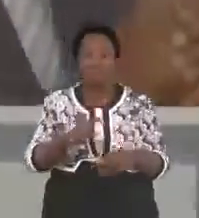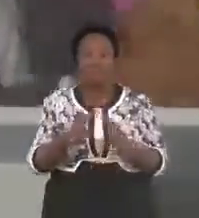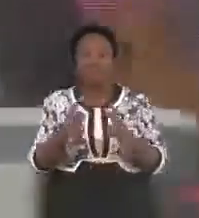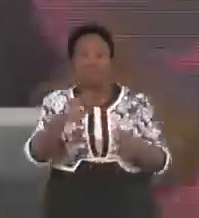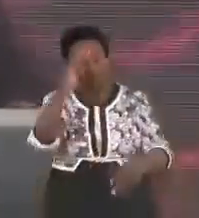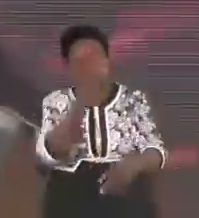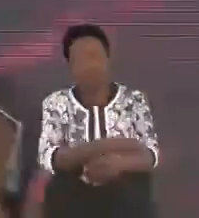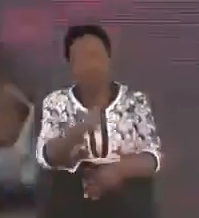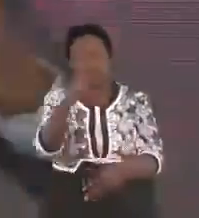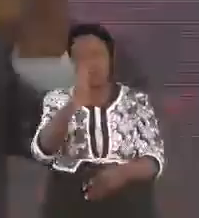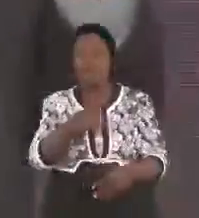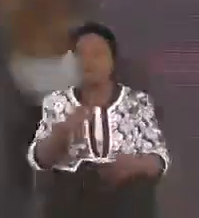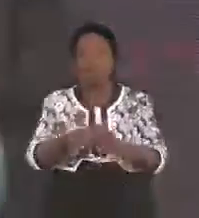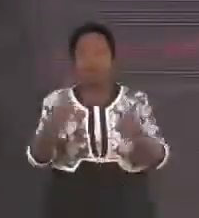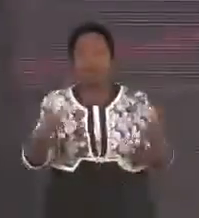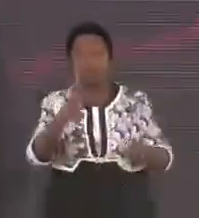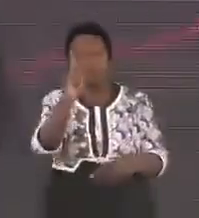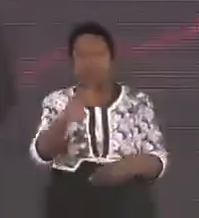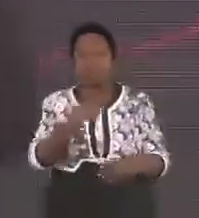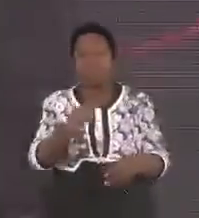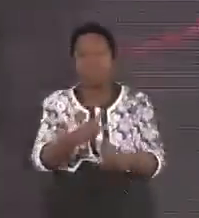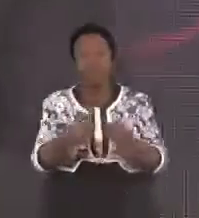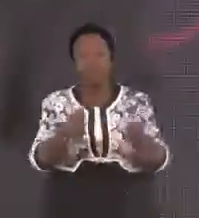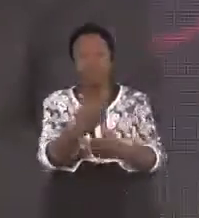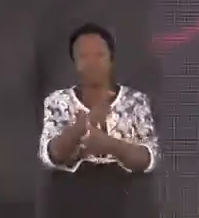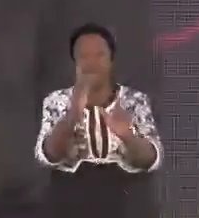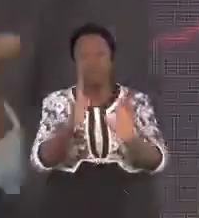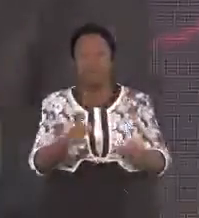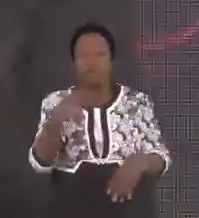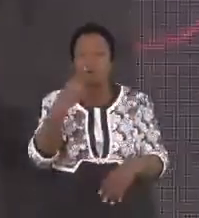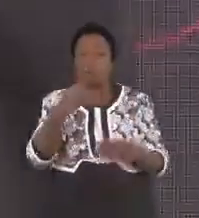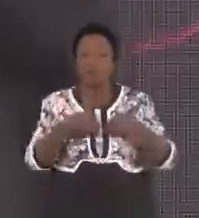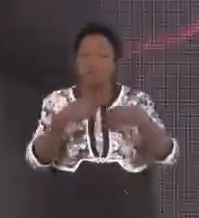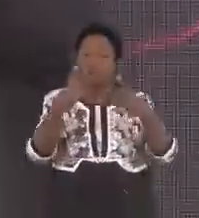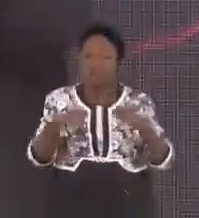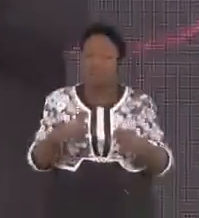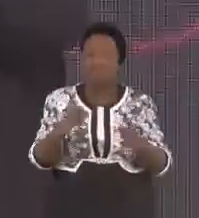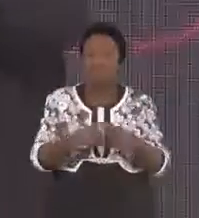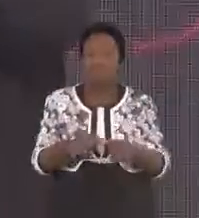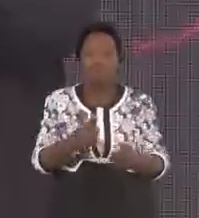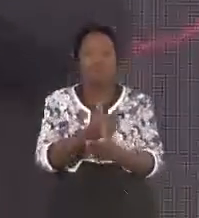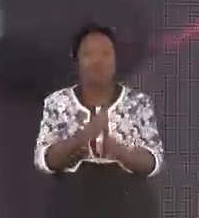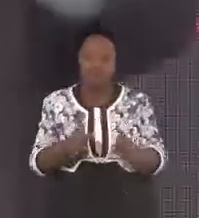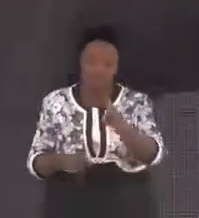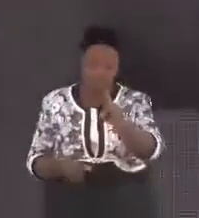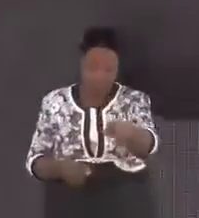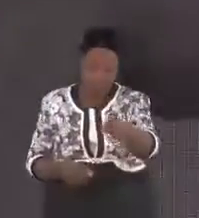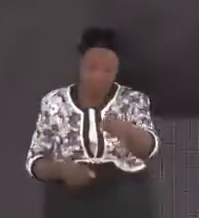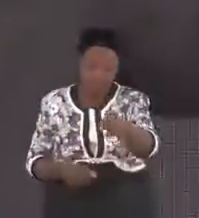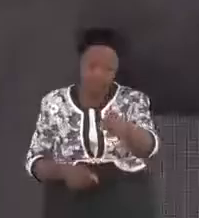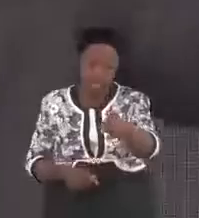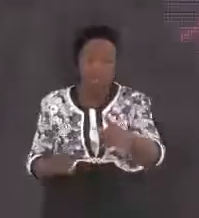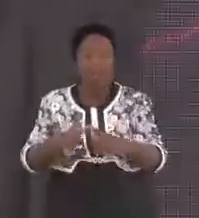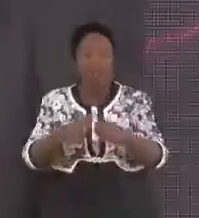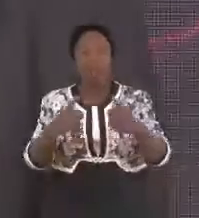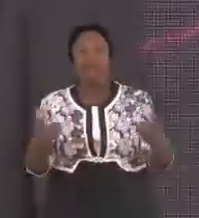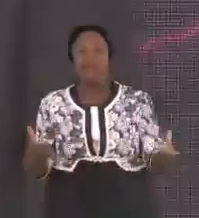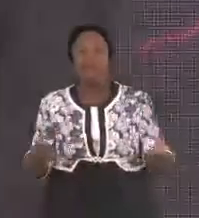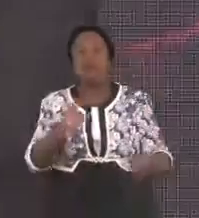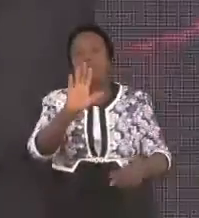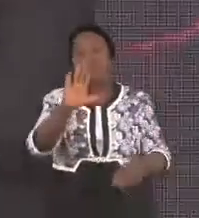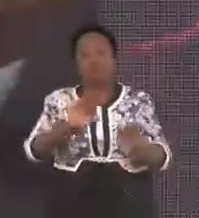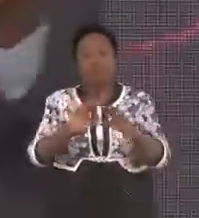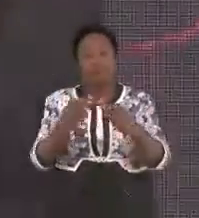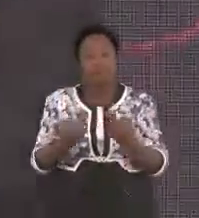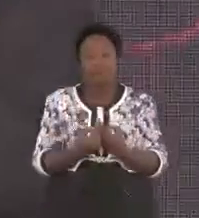one the great librator who has come to liberate you like bridge your family